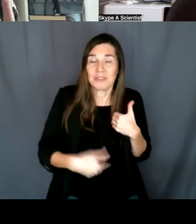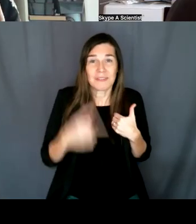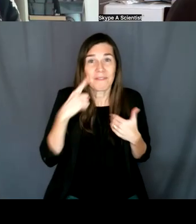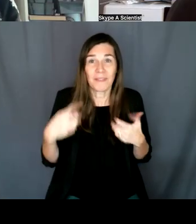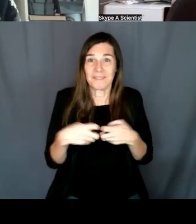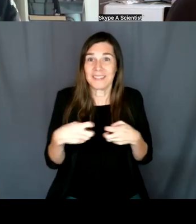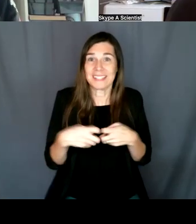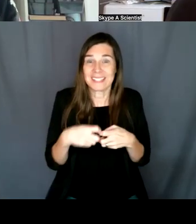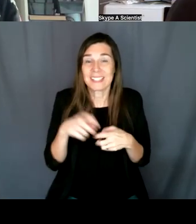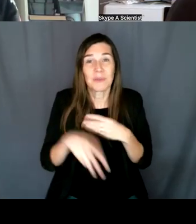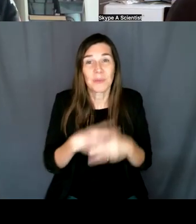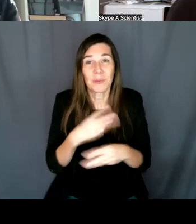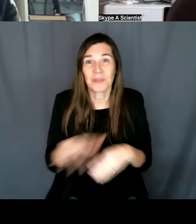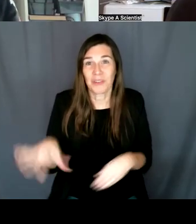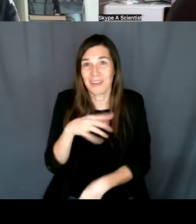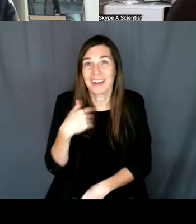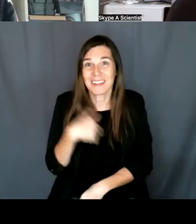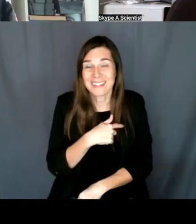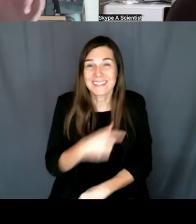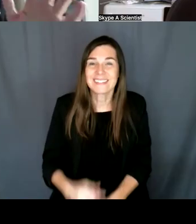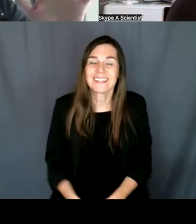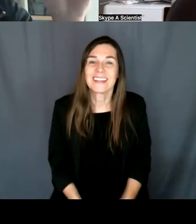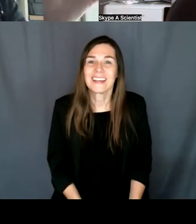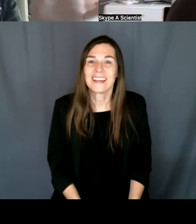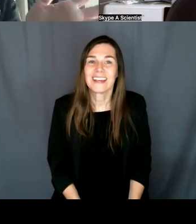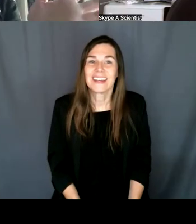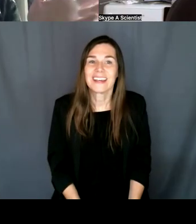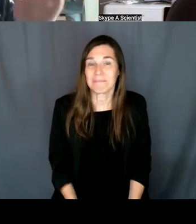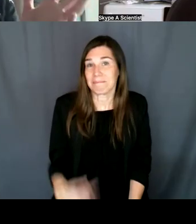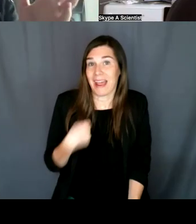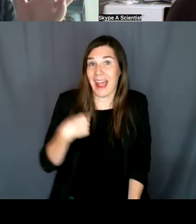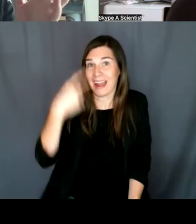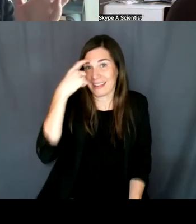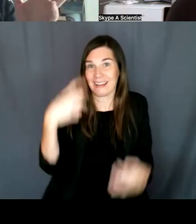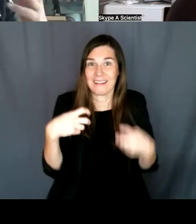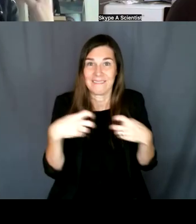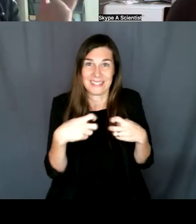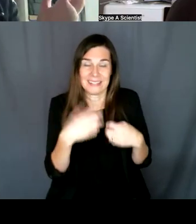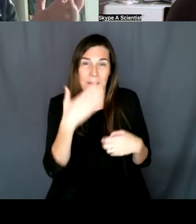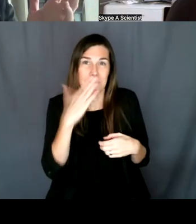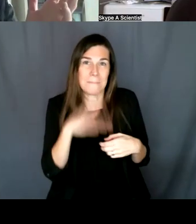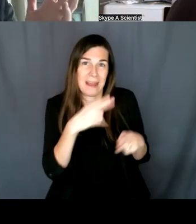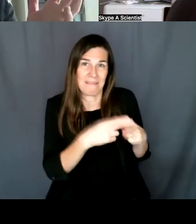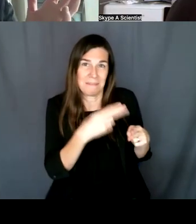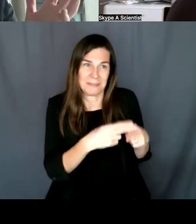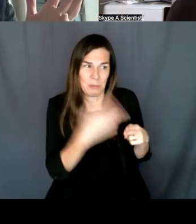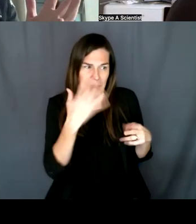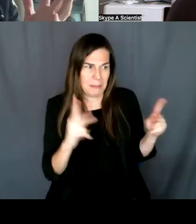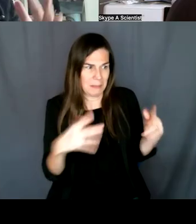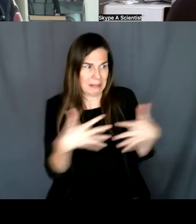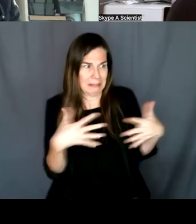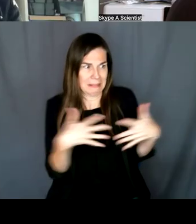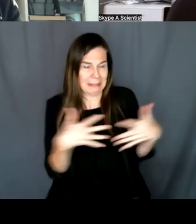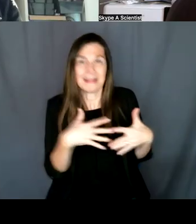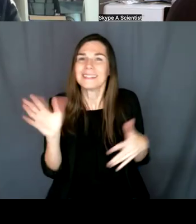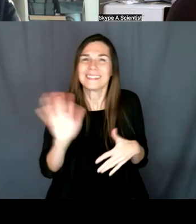that the world around us works. And I think physics gets a bad reputation. It can be really intimidating and scary,